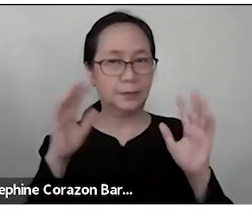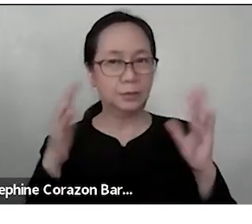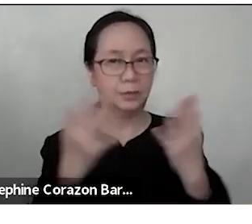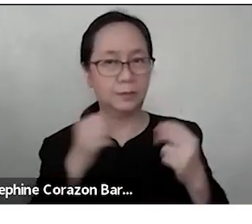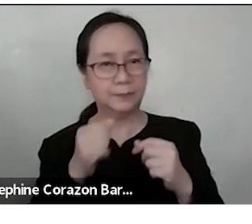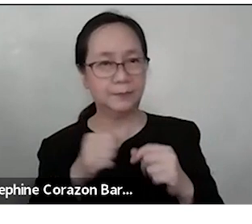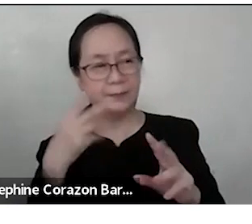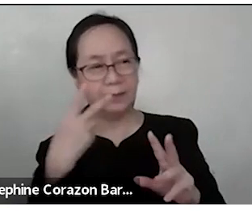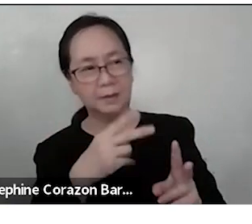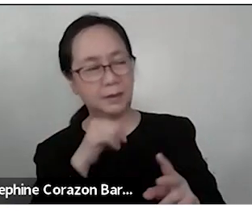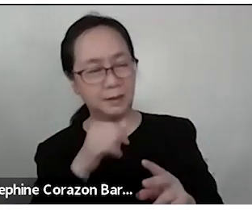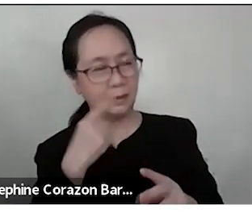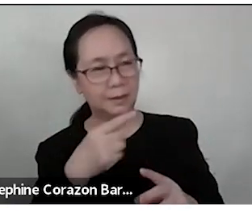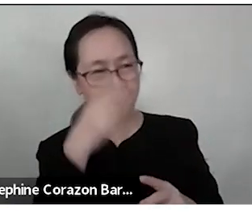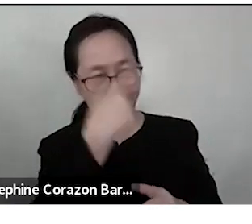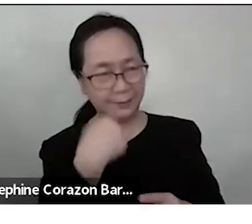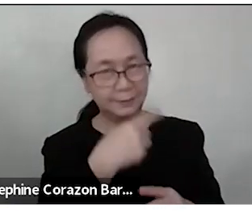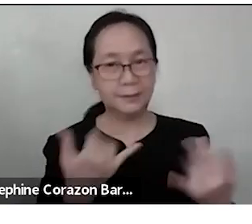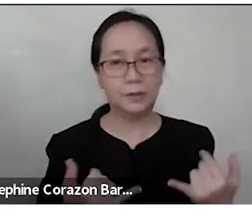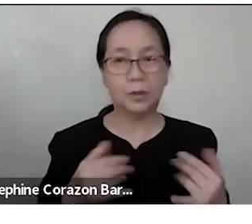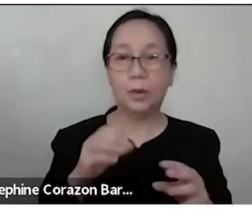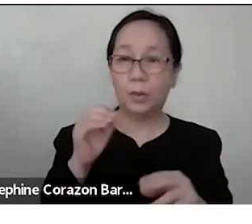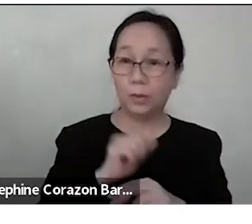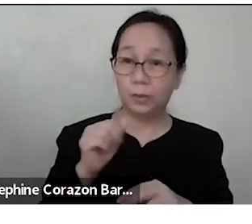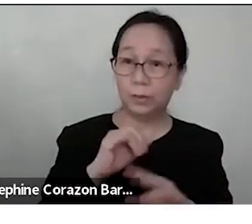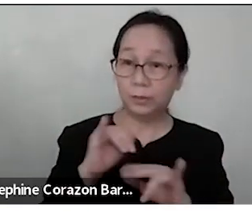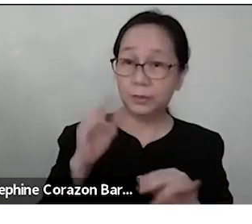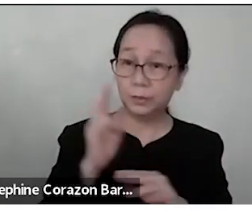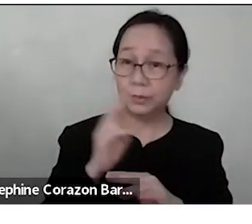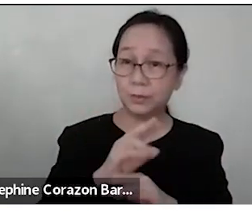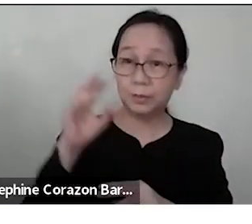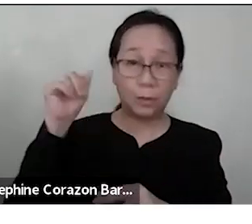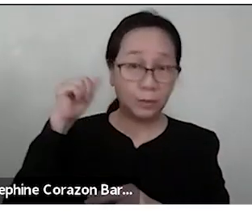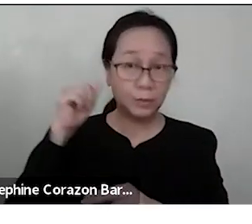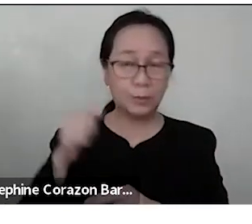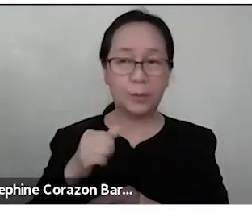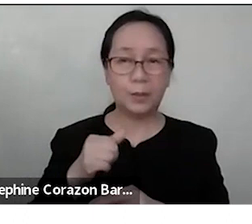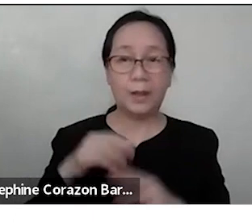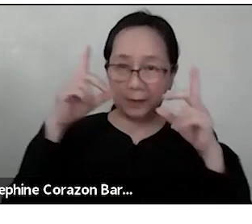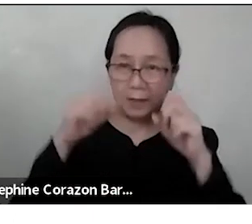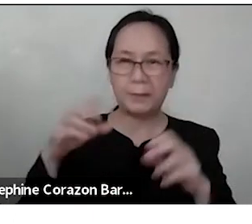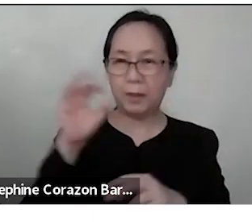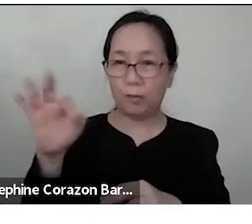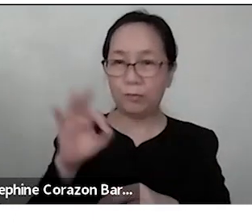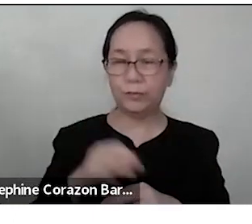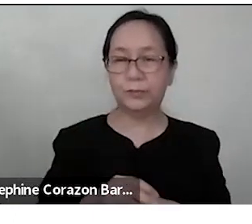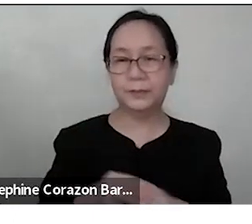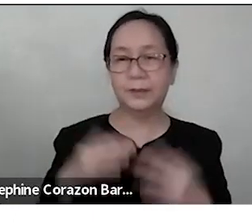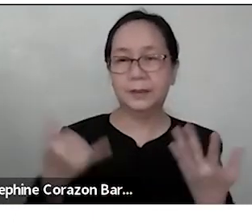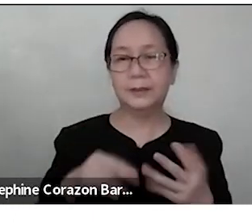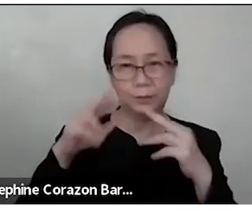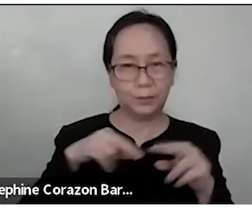his torso, but not his face, or we can use audio only with the camera turned off. Ultimately, they decided to use a recorded